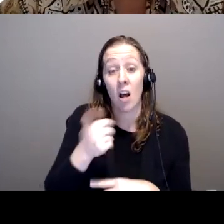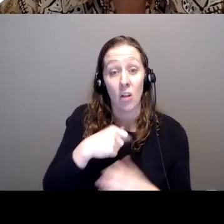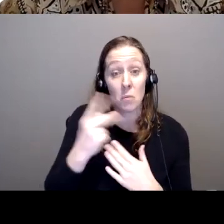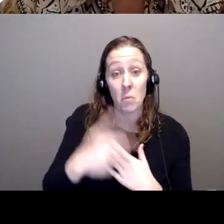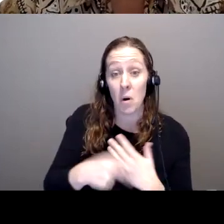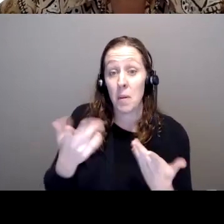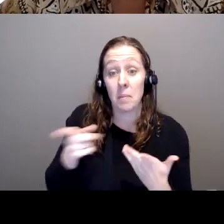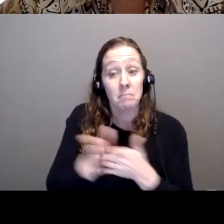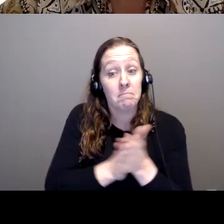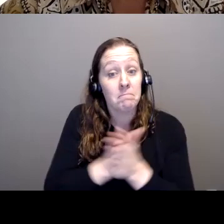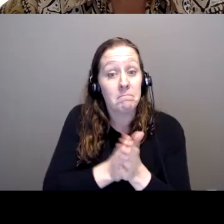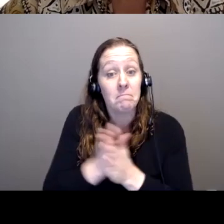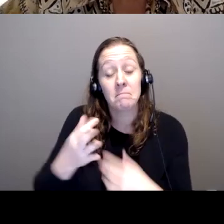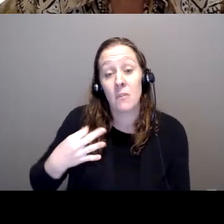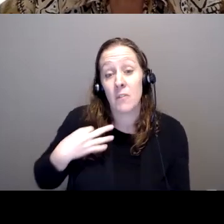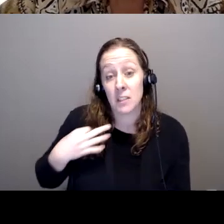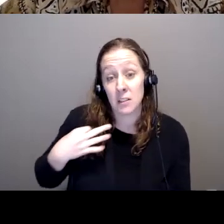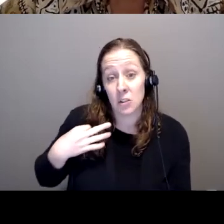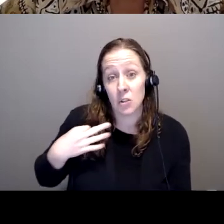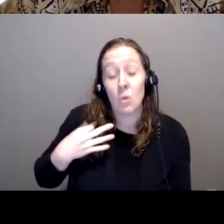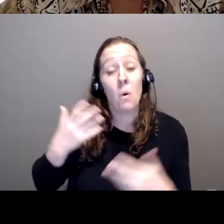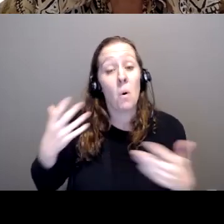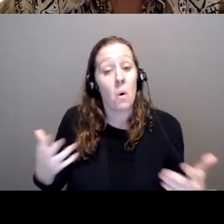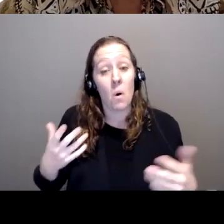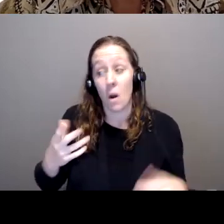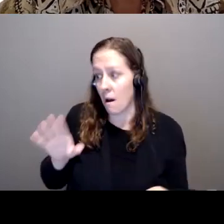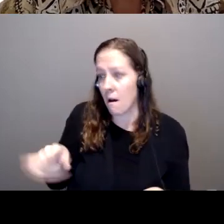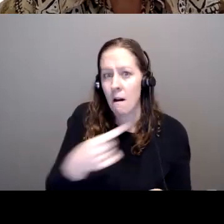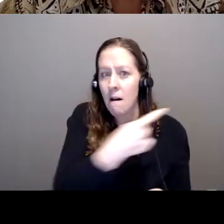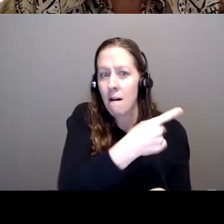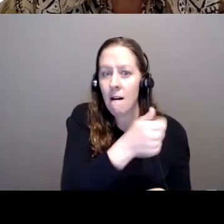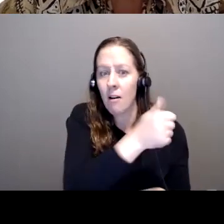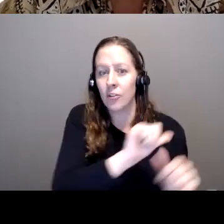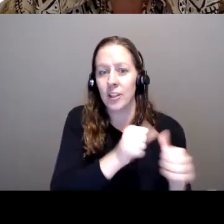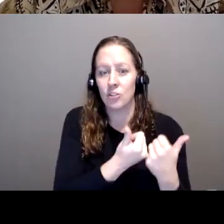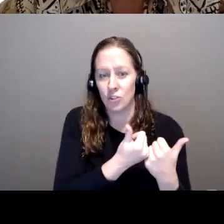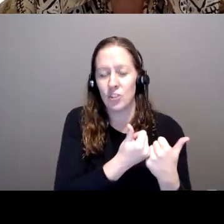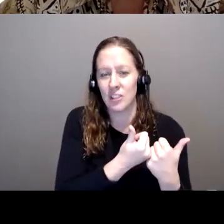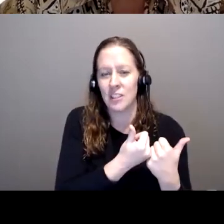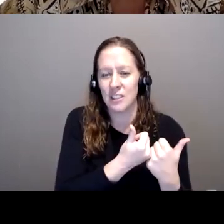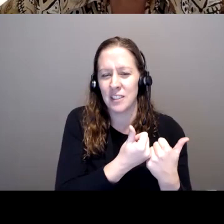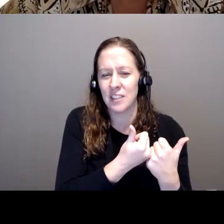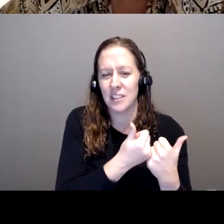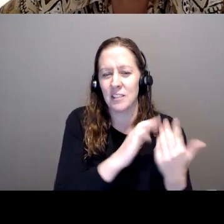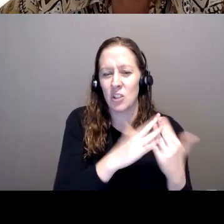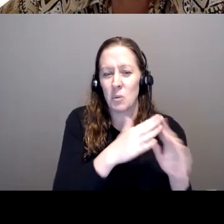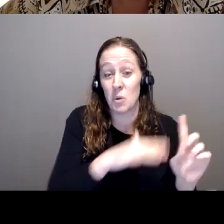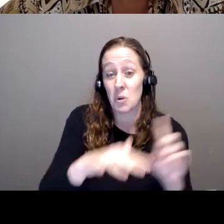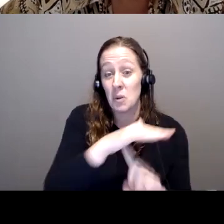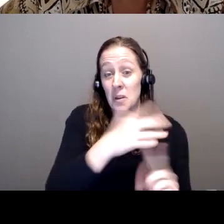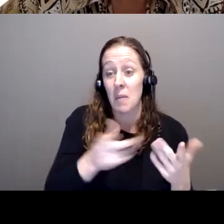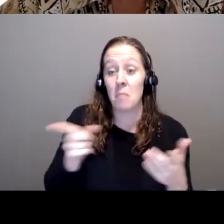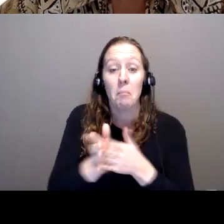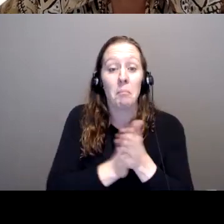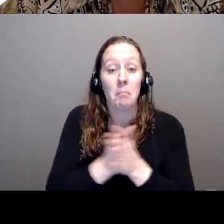be interested in volunteering with, or other agencies within the community that they may be